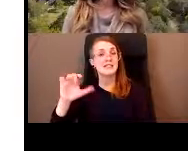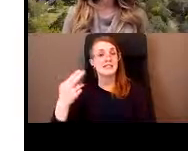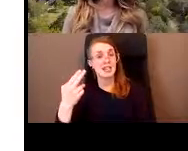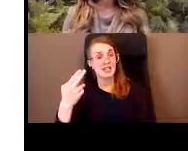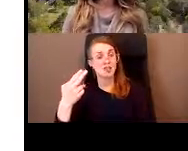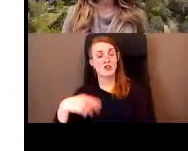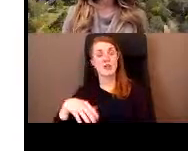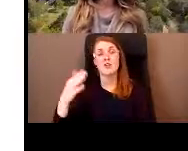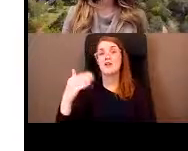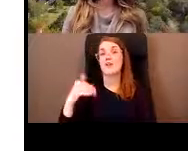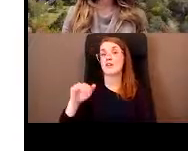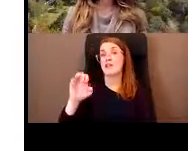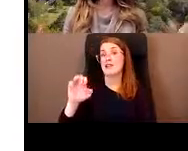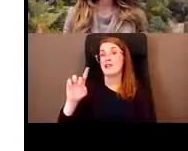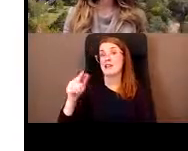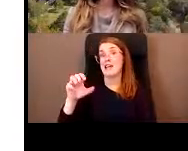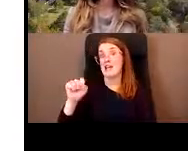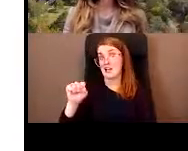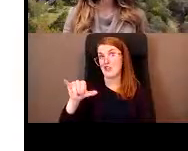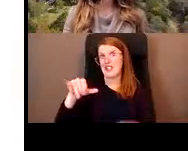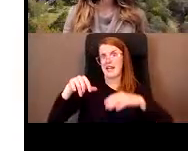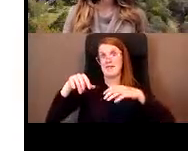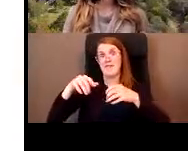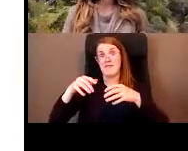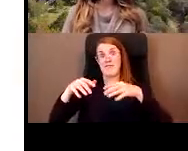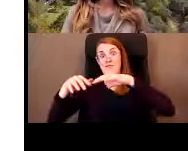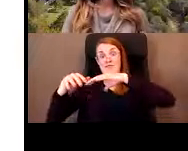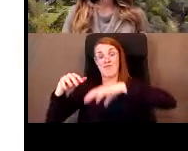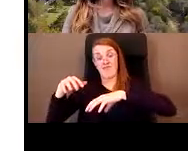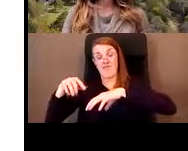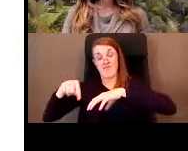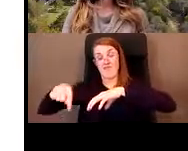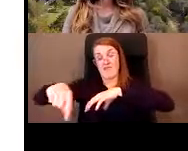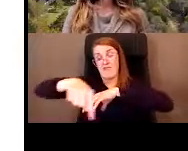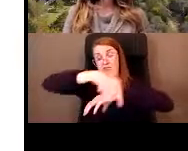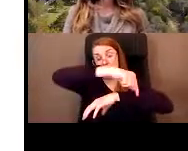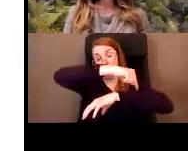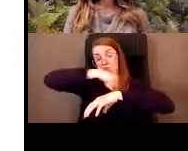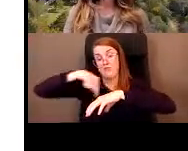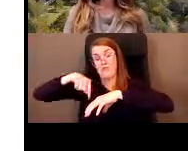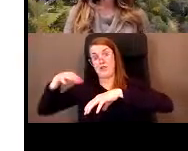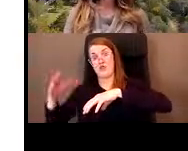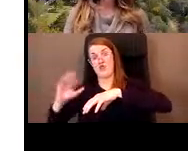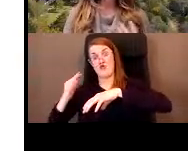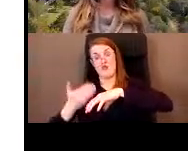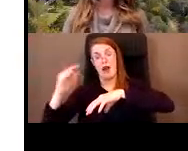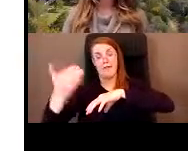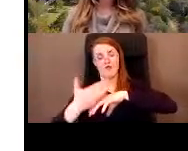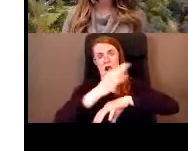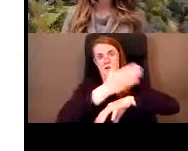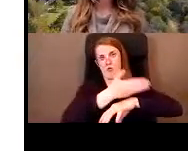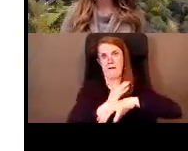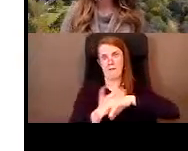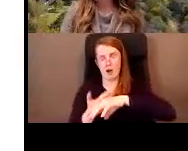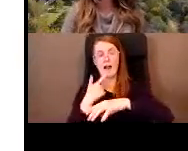where we had the access at the perimeter of the park. Is it 3, regenerate with the repurposing of